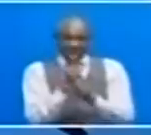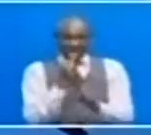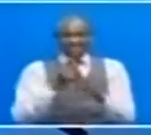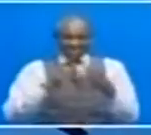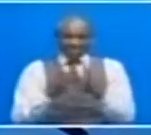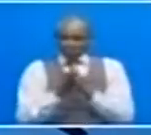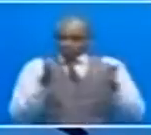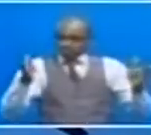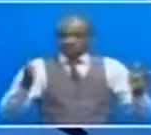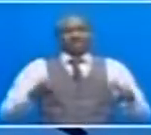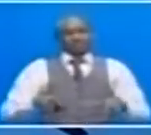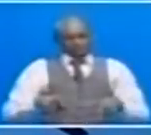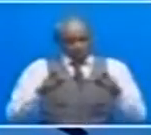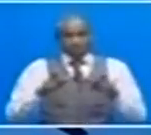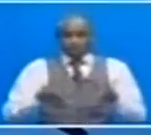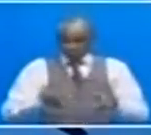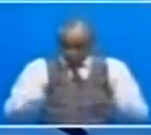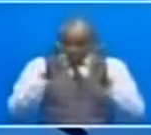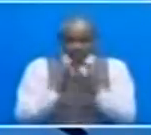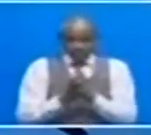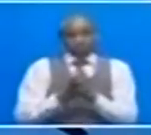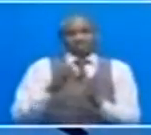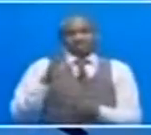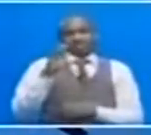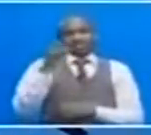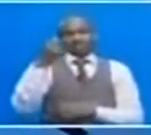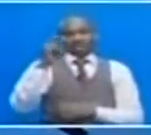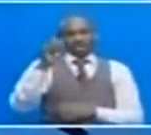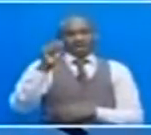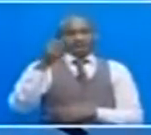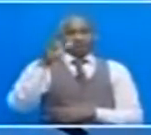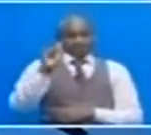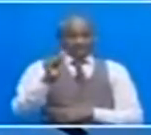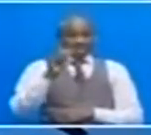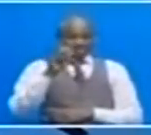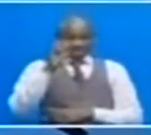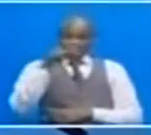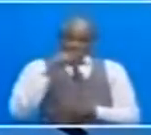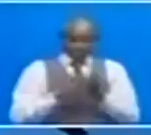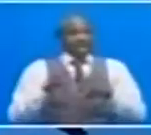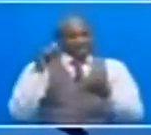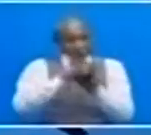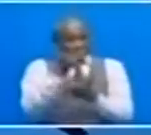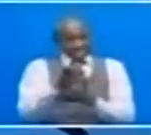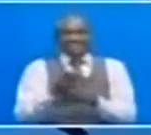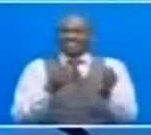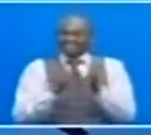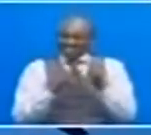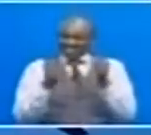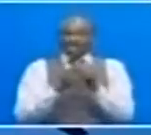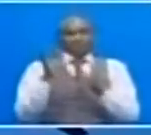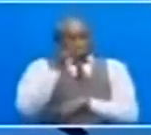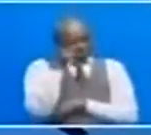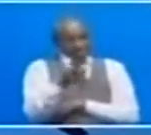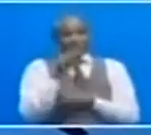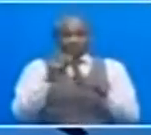the expansion of the road linking Changamwe to the busy Bo International Airport in Mombasa County. The 6 billion shilling project is seen as